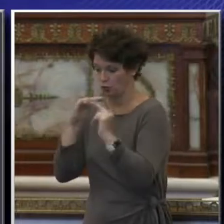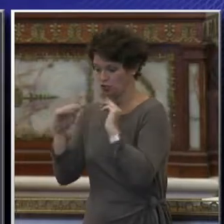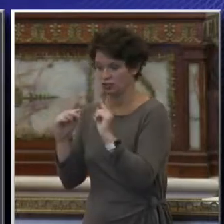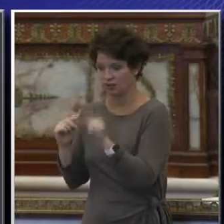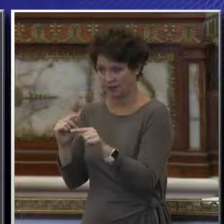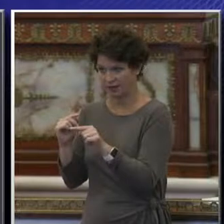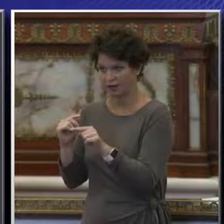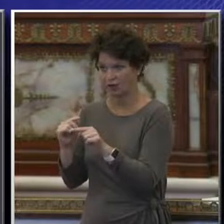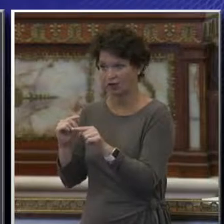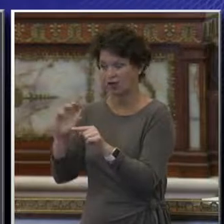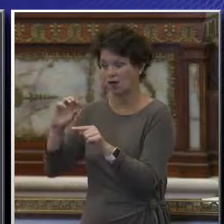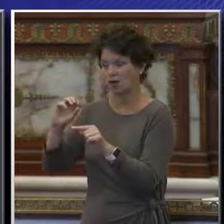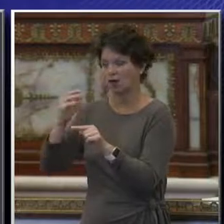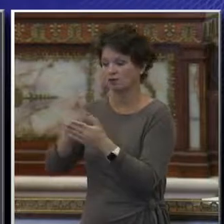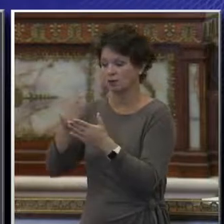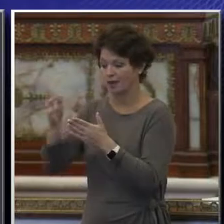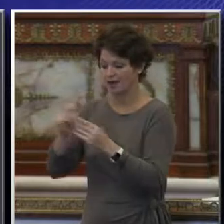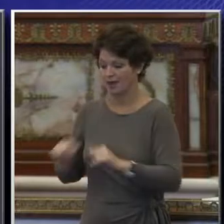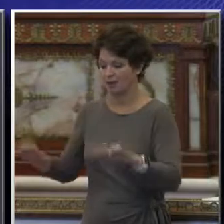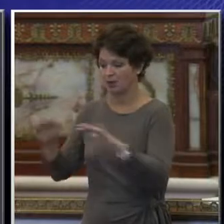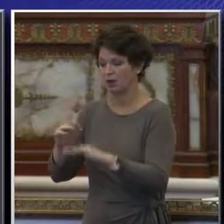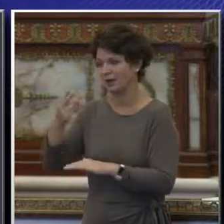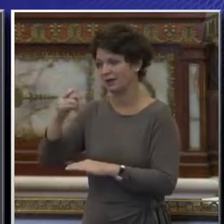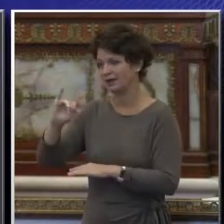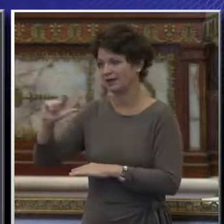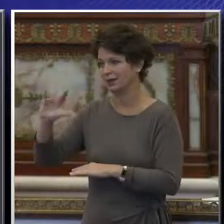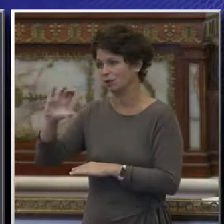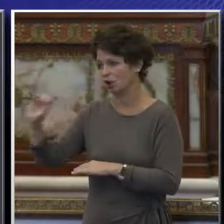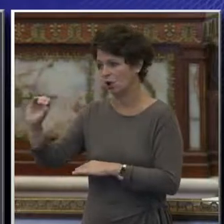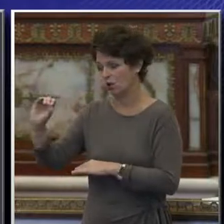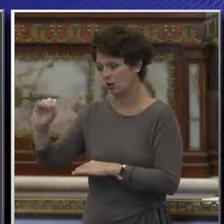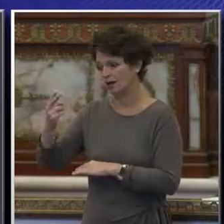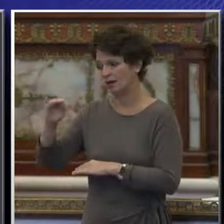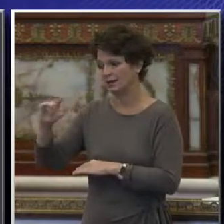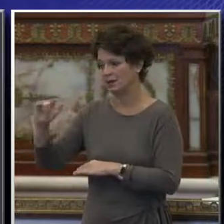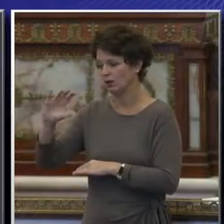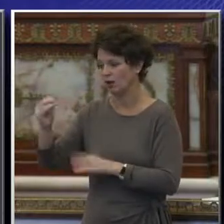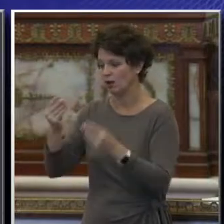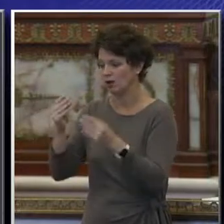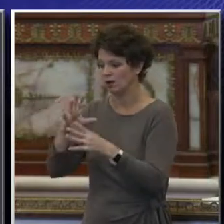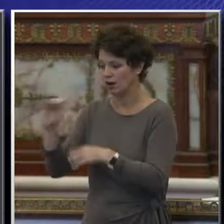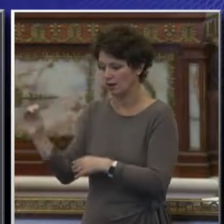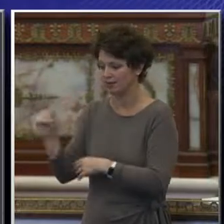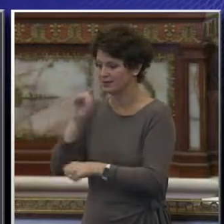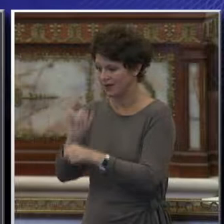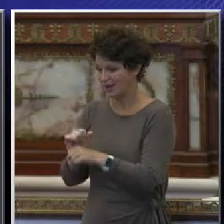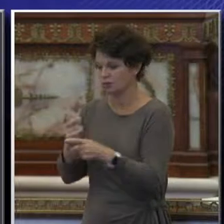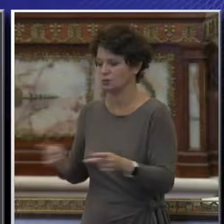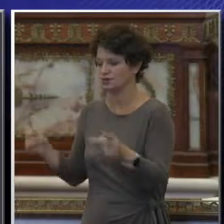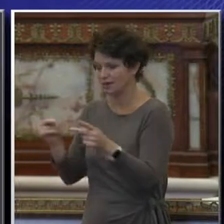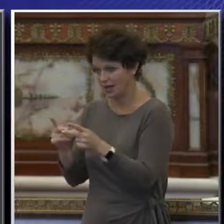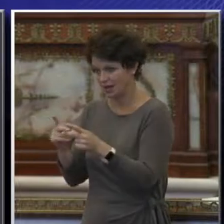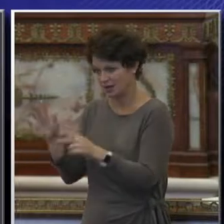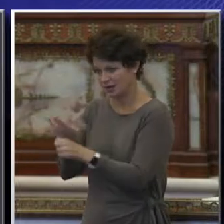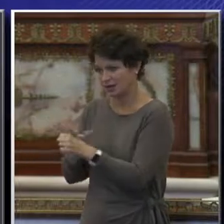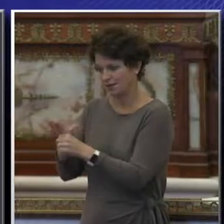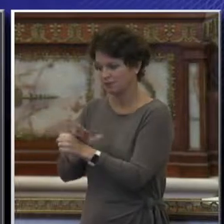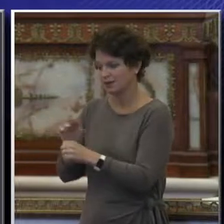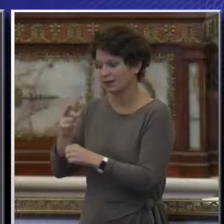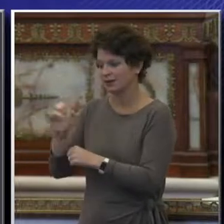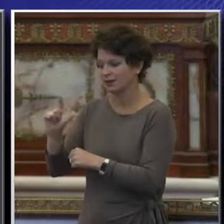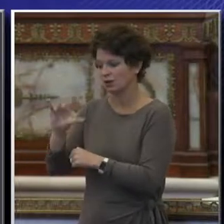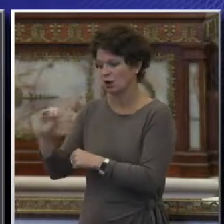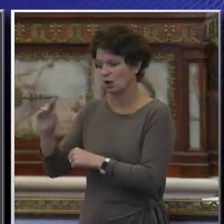of purchasing the site is Hilco. Hilco company was the actual site that was, Hilco